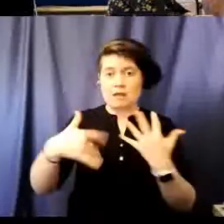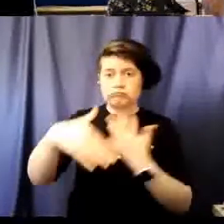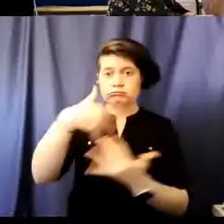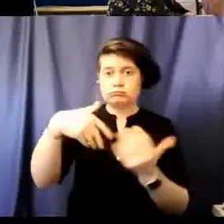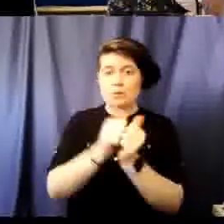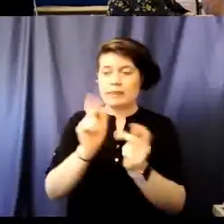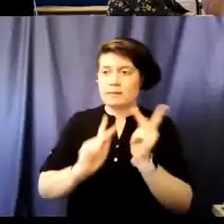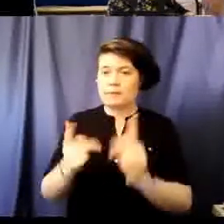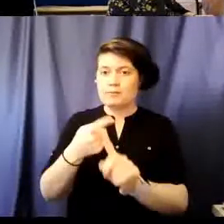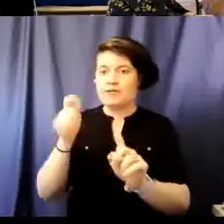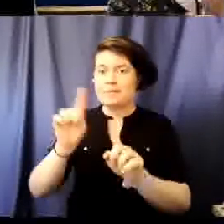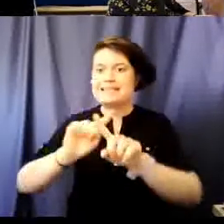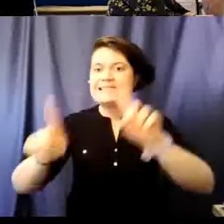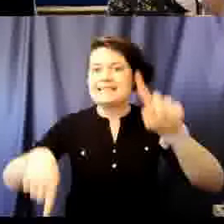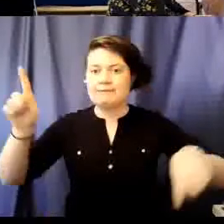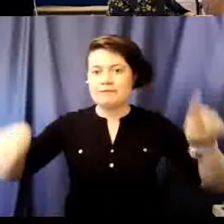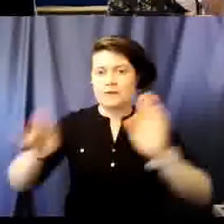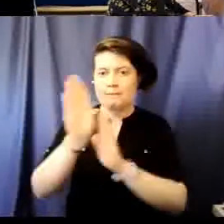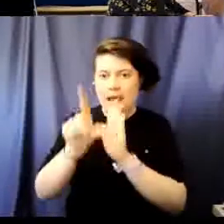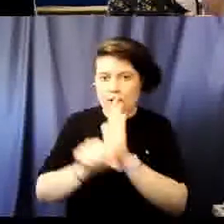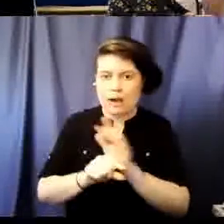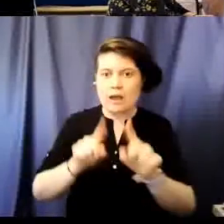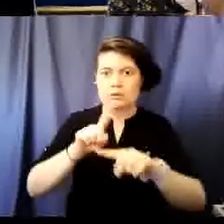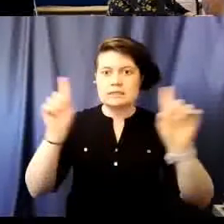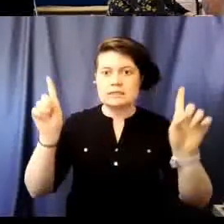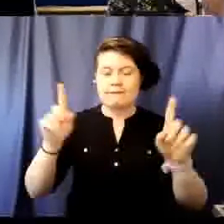different backgrounds and populations.